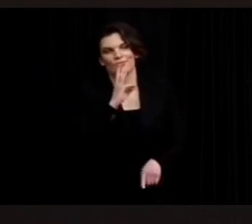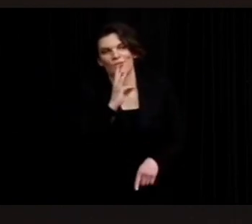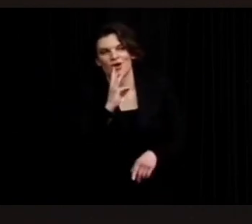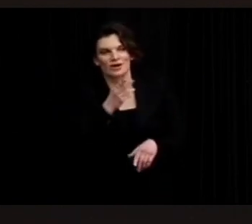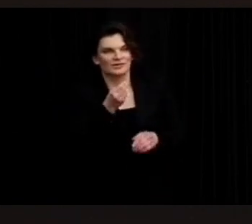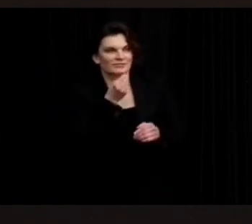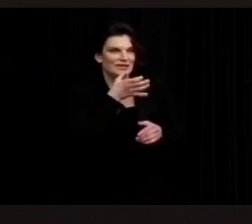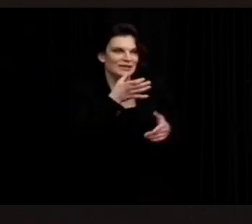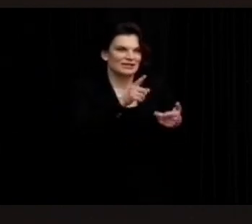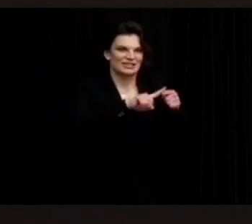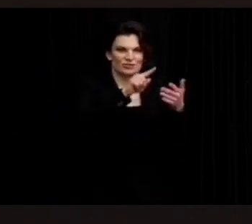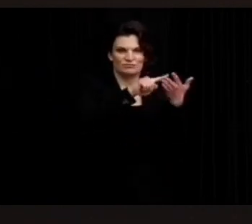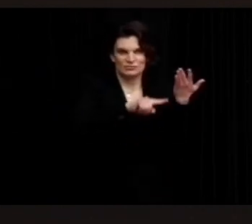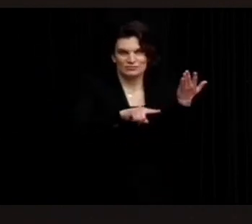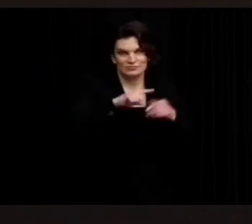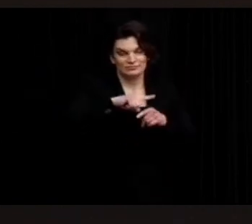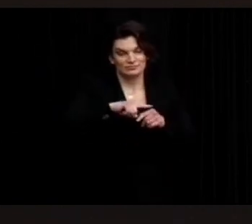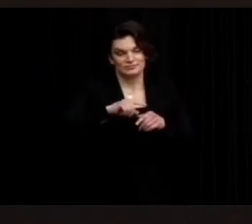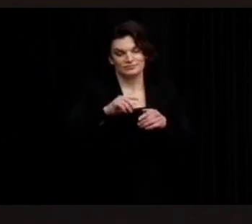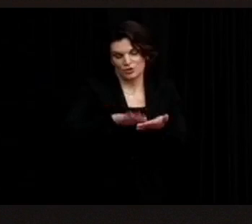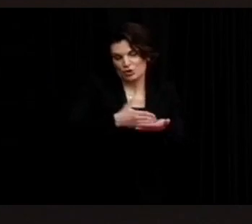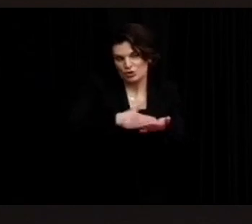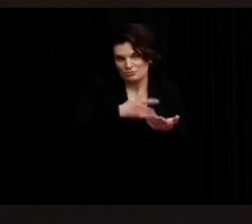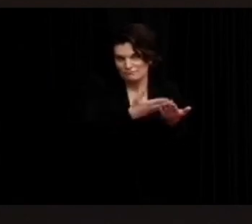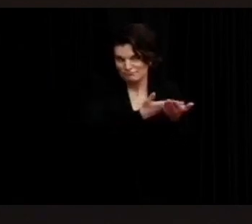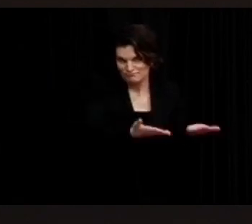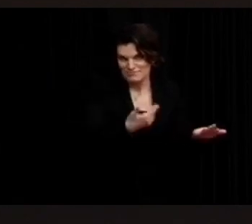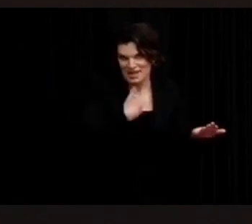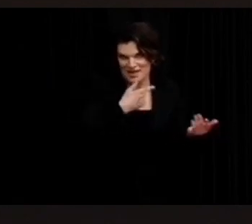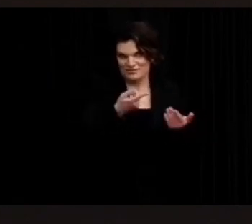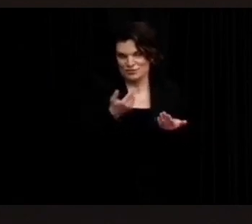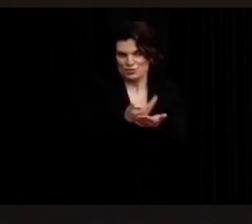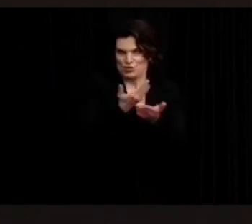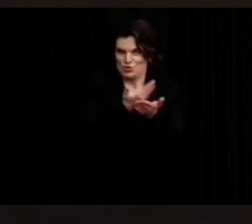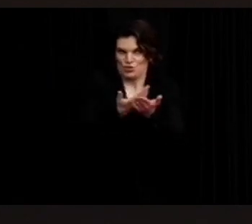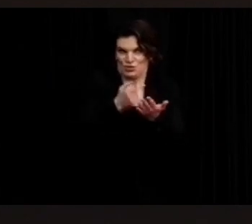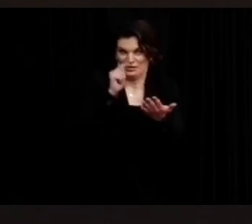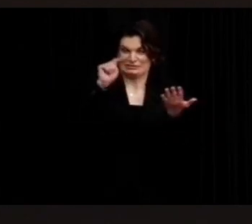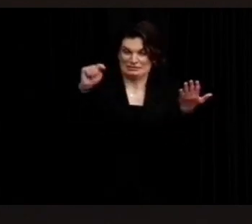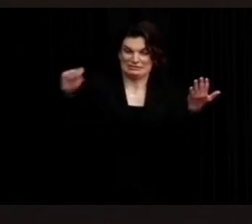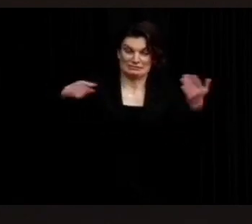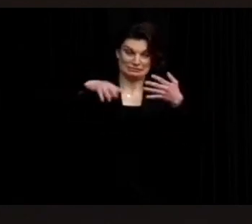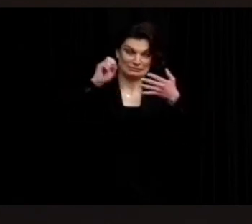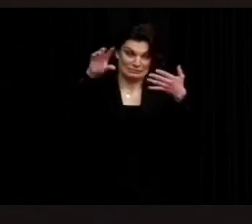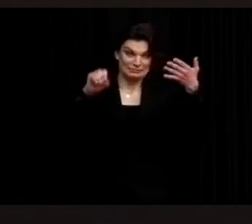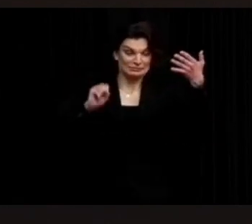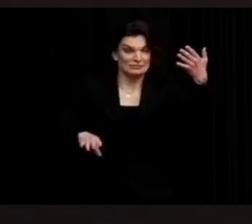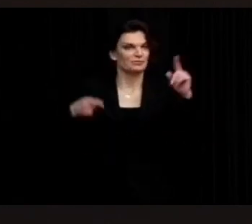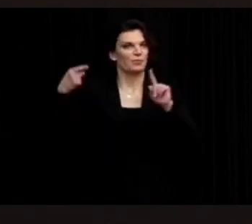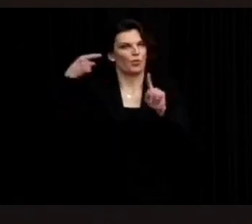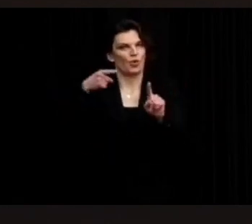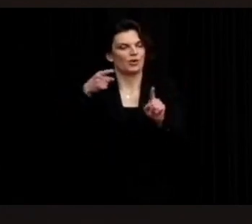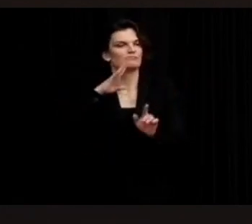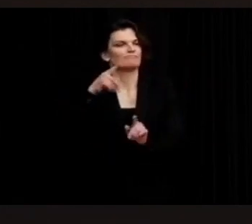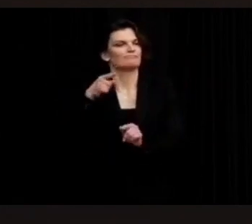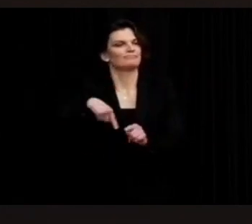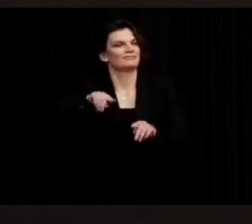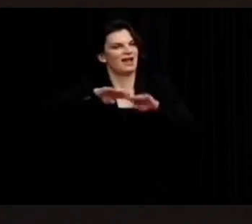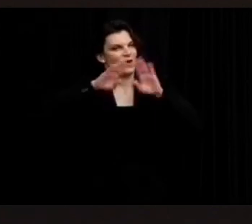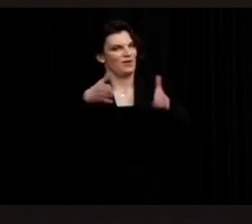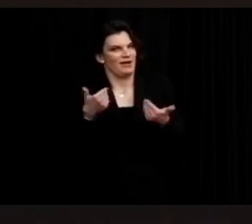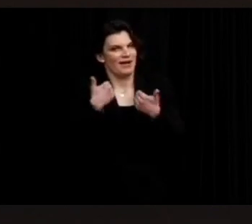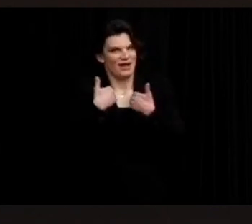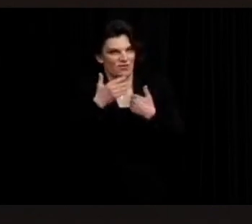for 10,000 working families. These upgrades are a big deal. We know that the top costs in any household is